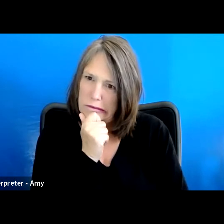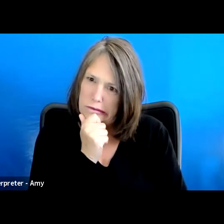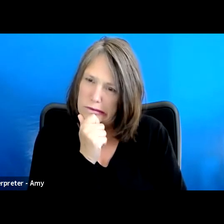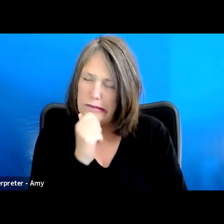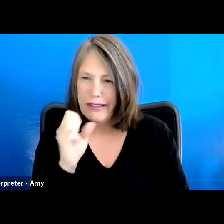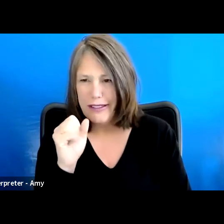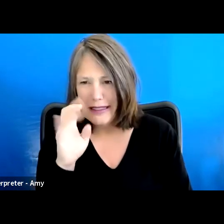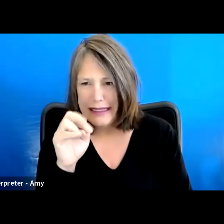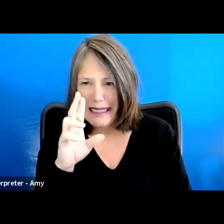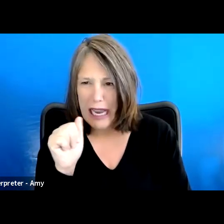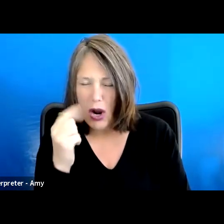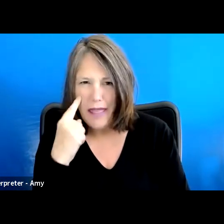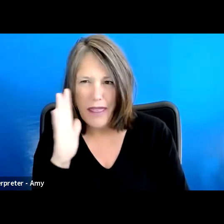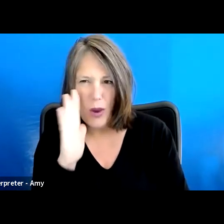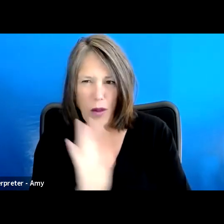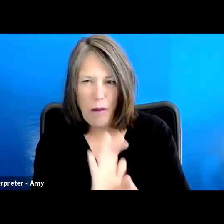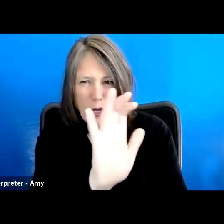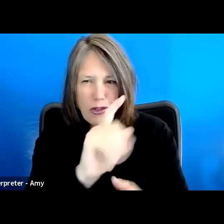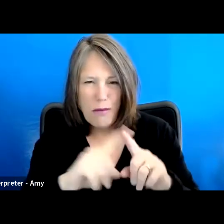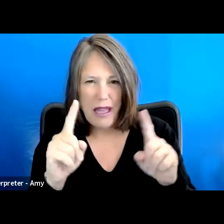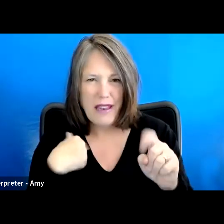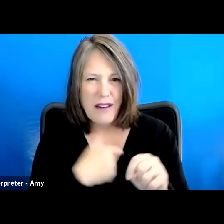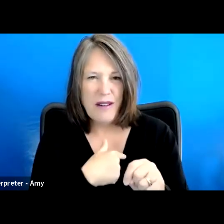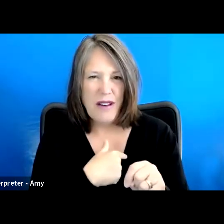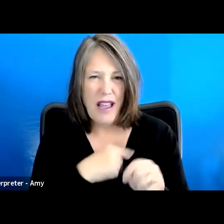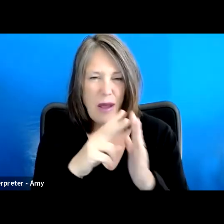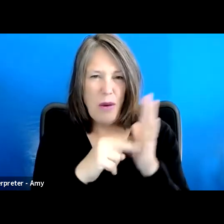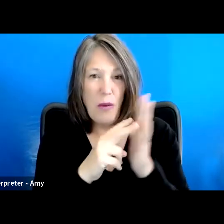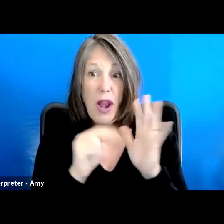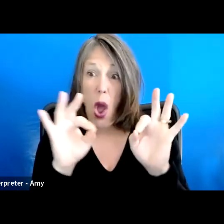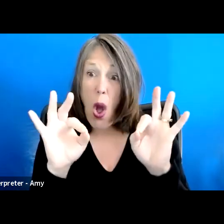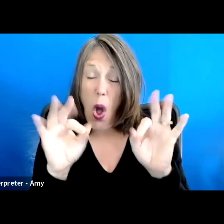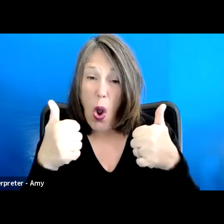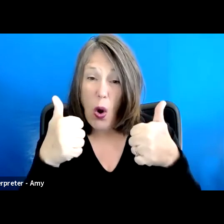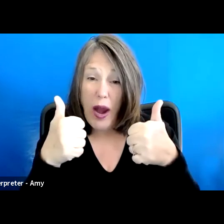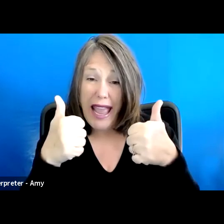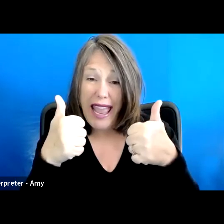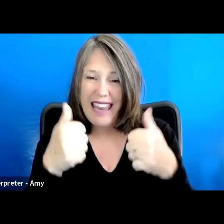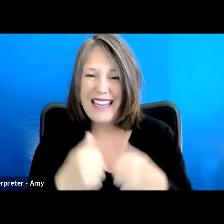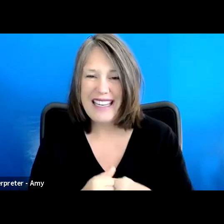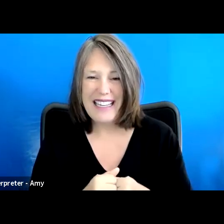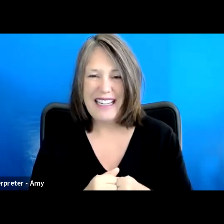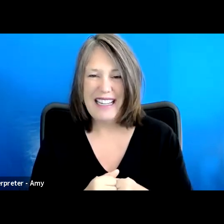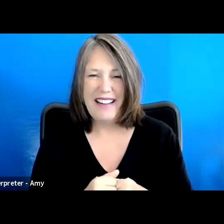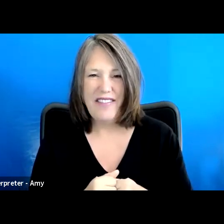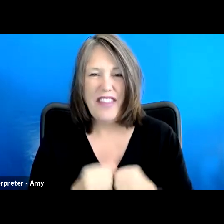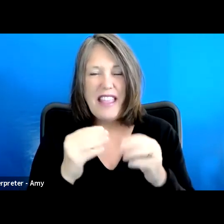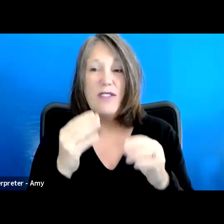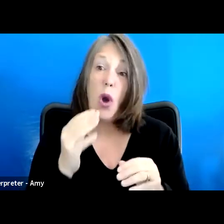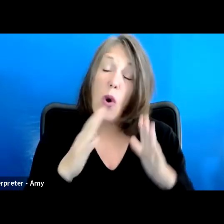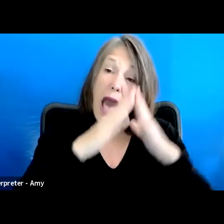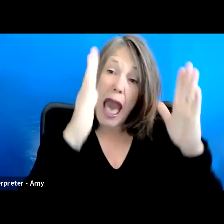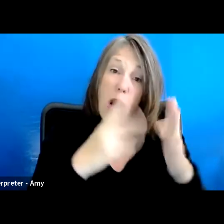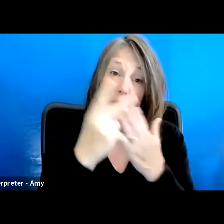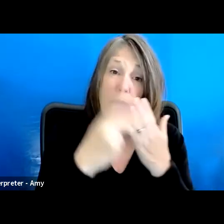I think, push it, but I'll read the poll questions. Great. So we're going to talk about housing programs at your CIL.